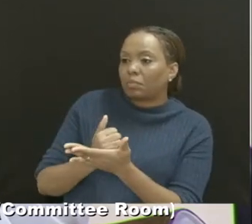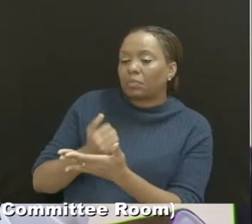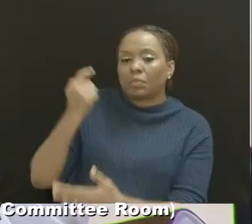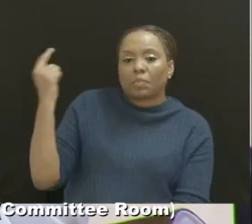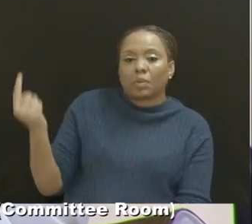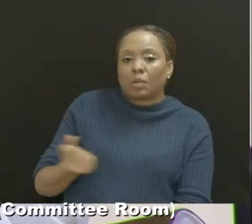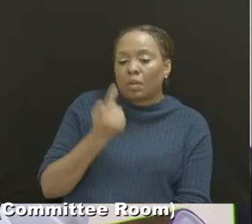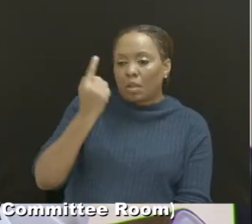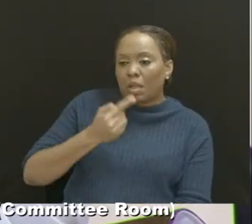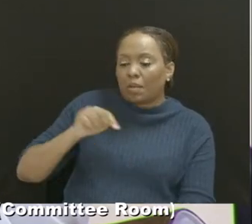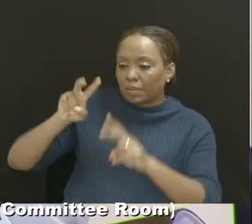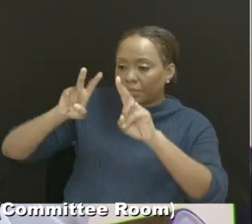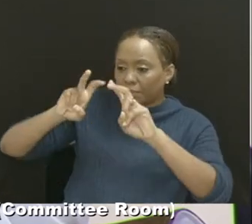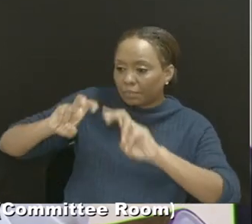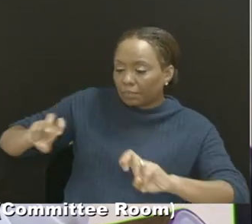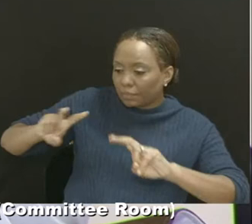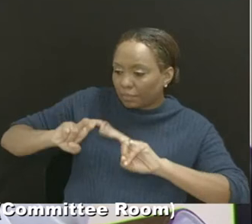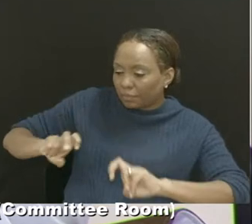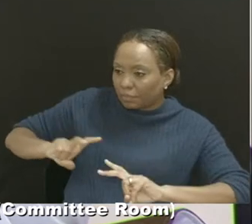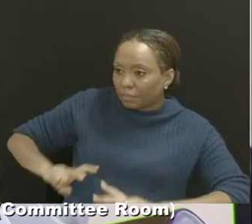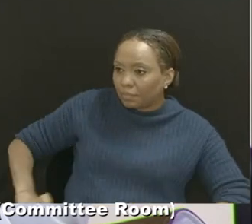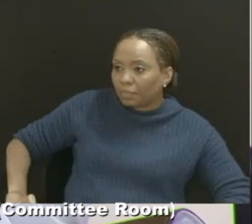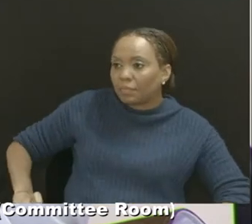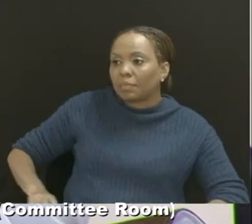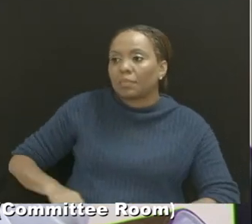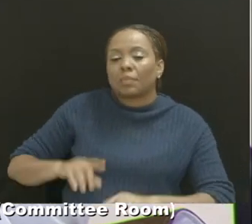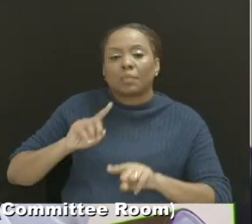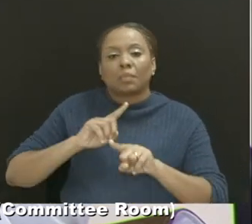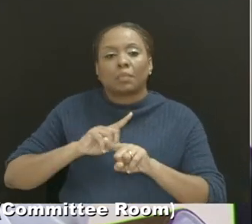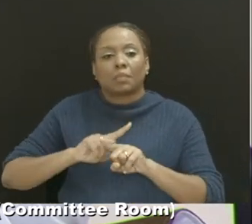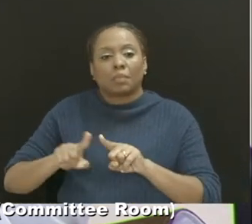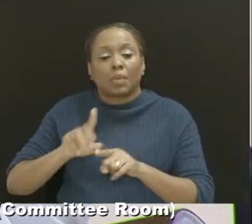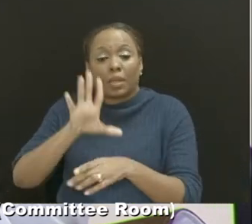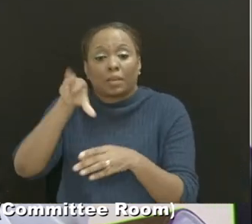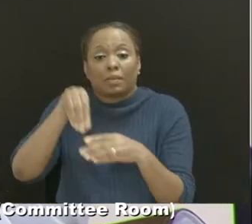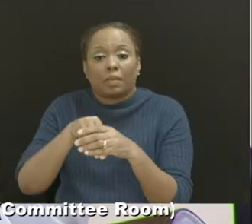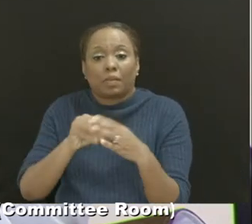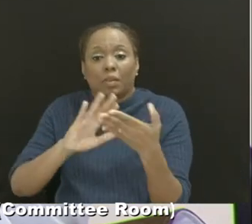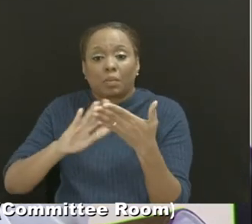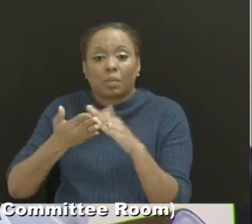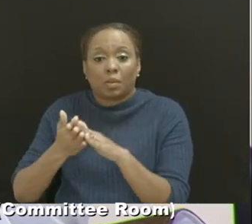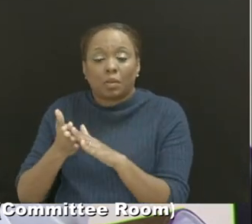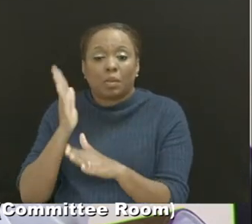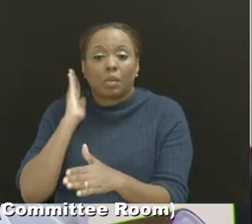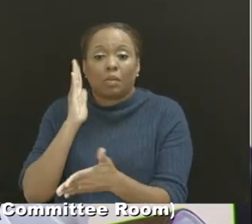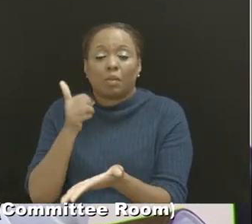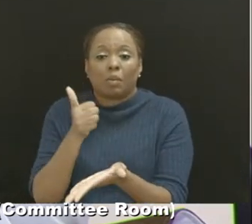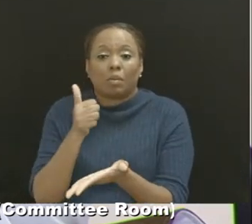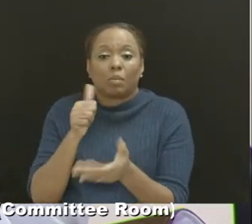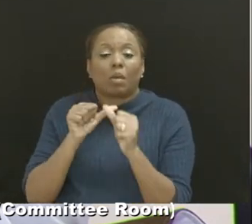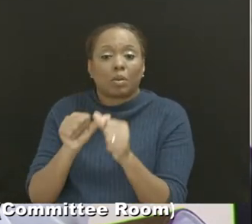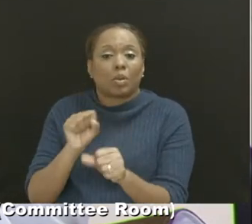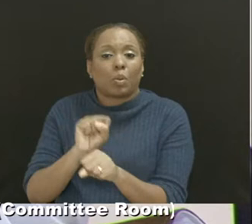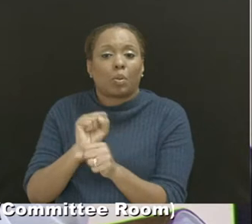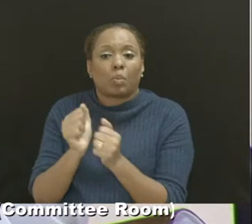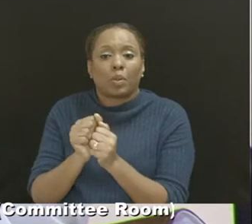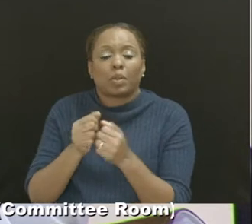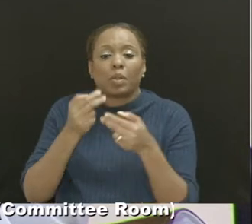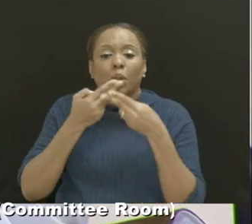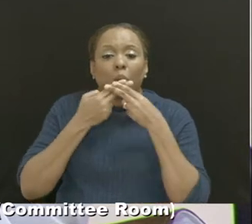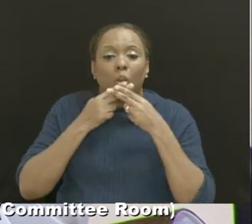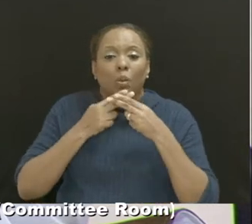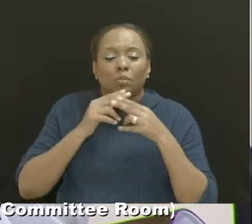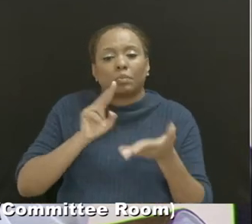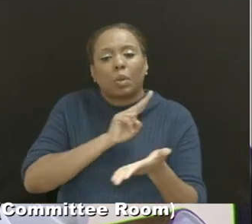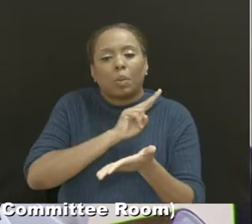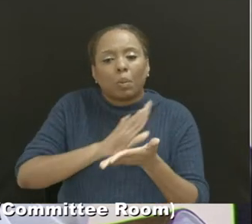that as one of the passing points. Within the community itself, we continue to work with Holy Innocent School, and we continue to work with the Holy